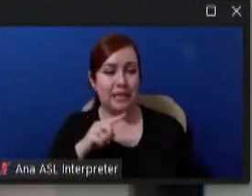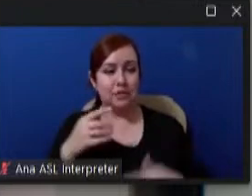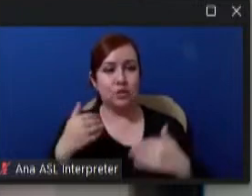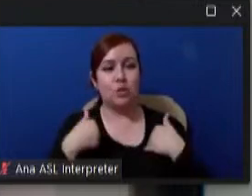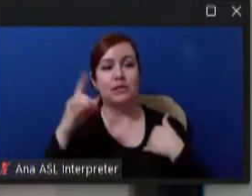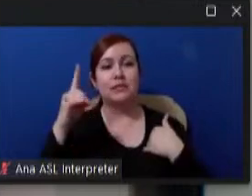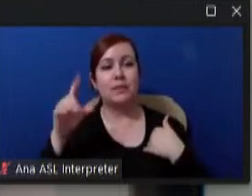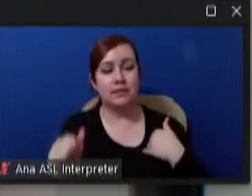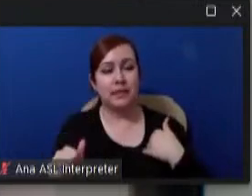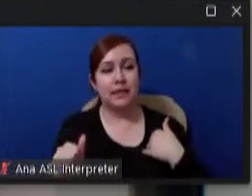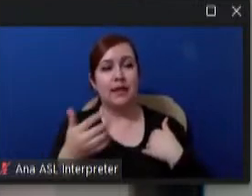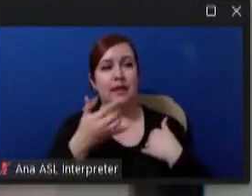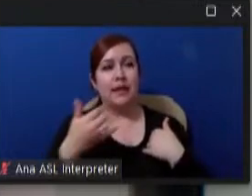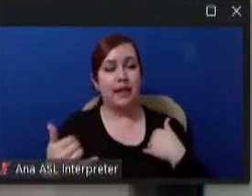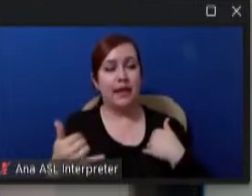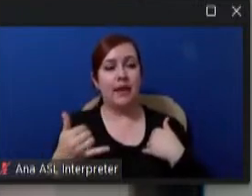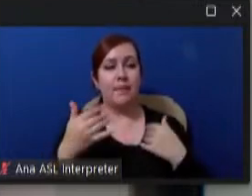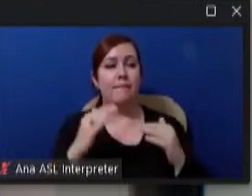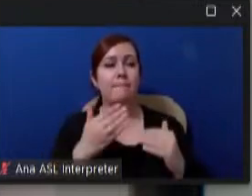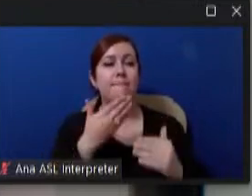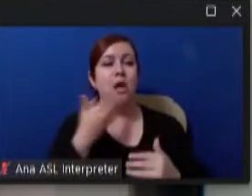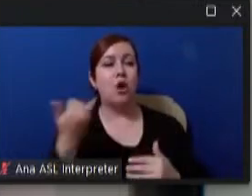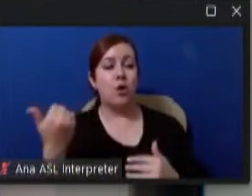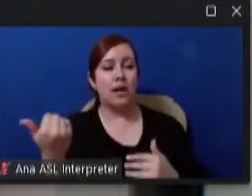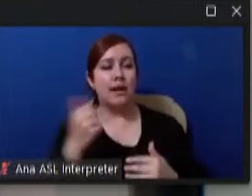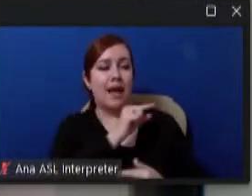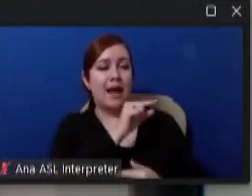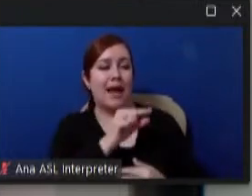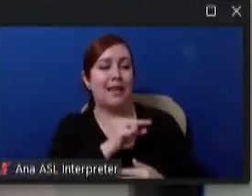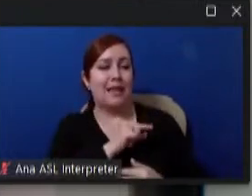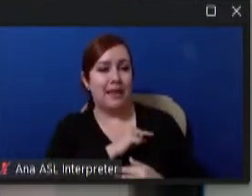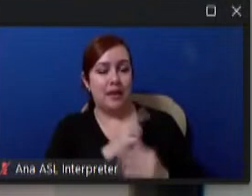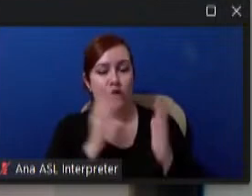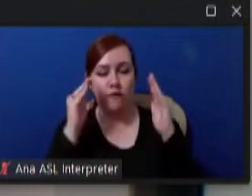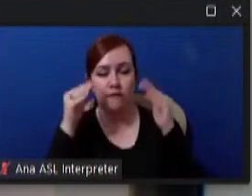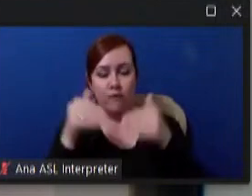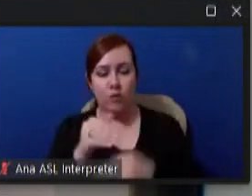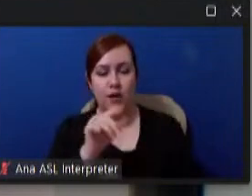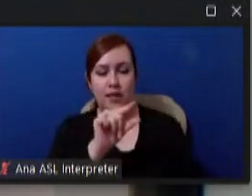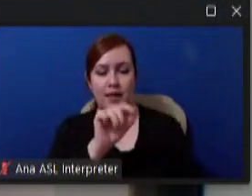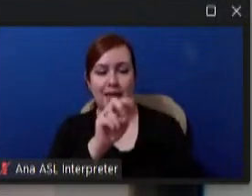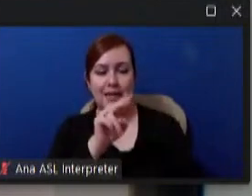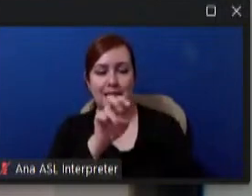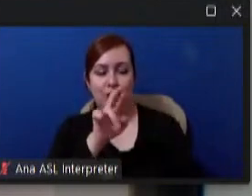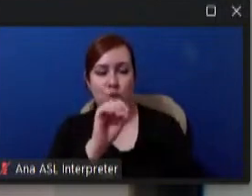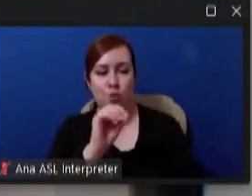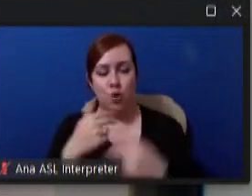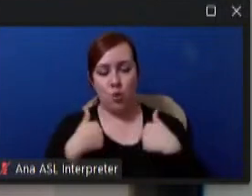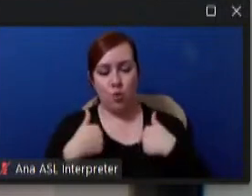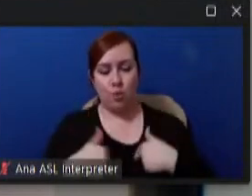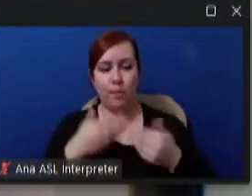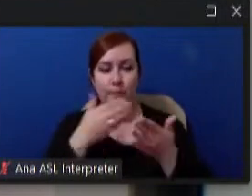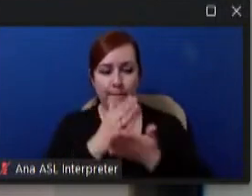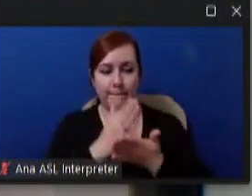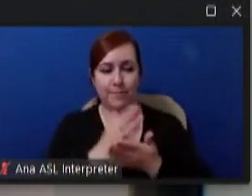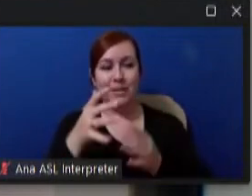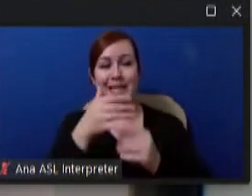however, making efforts to improve the quality of services with a focus on gender, human rights,